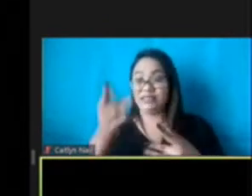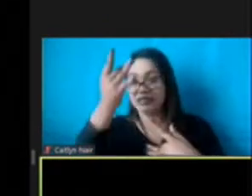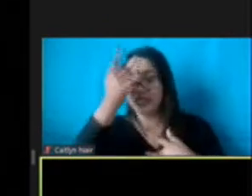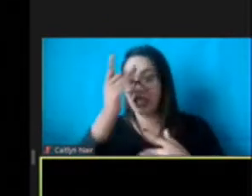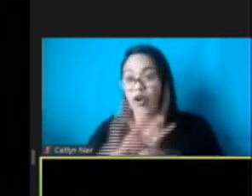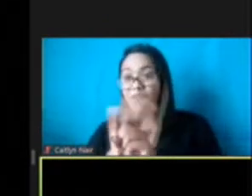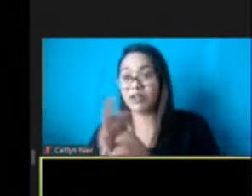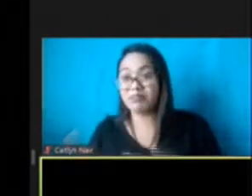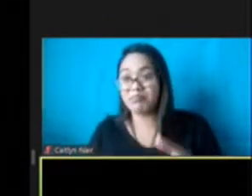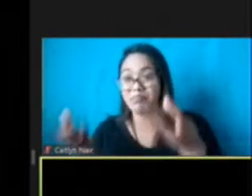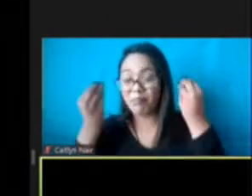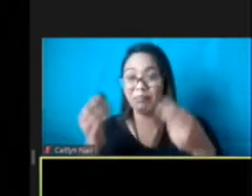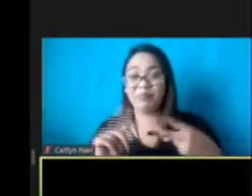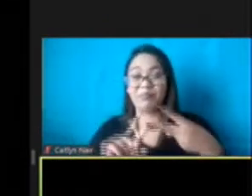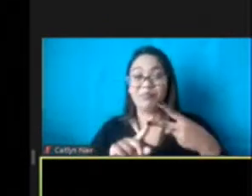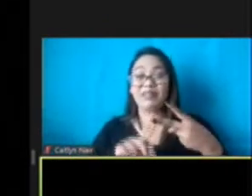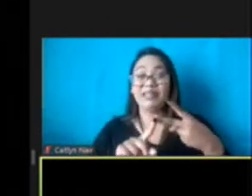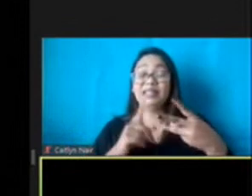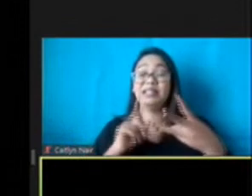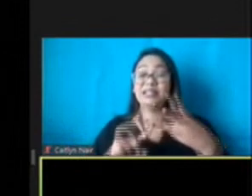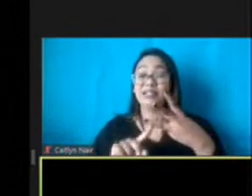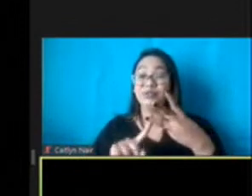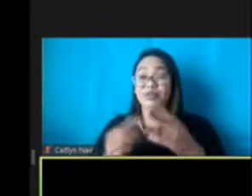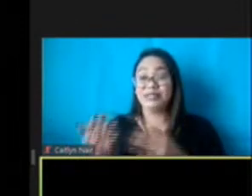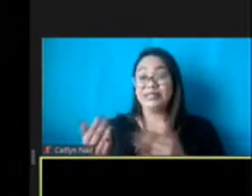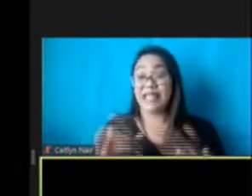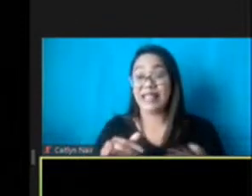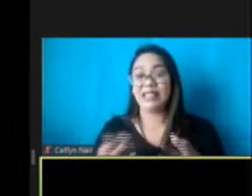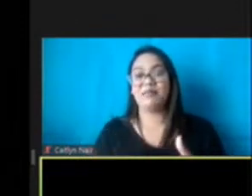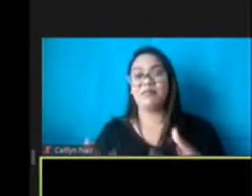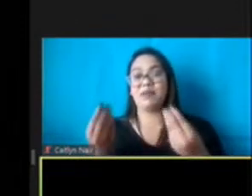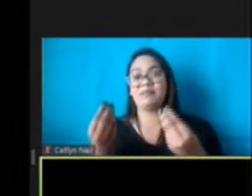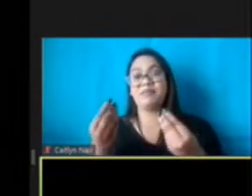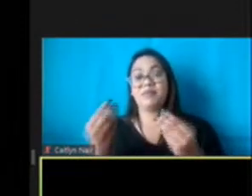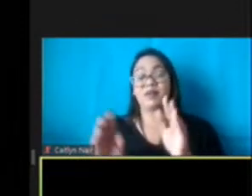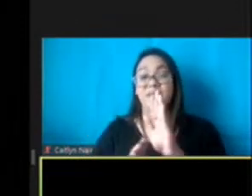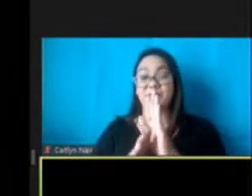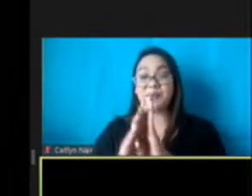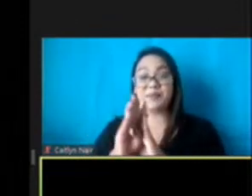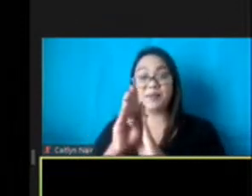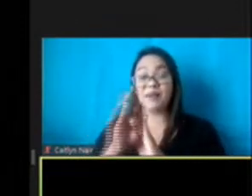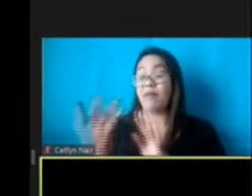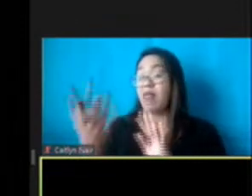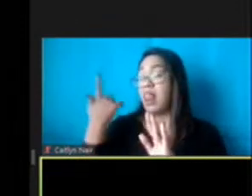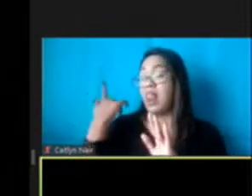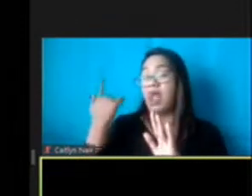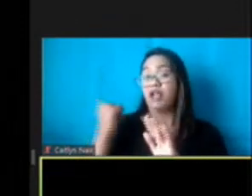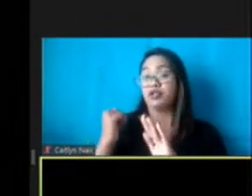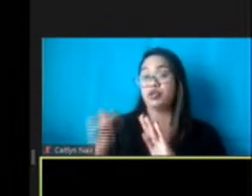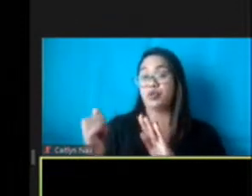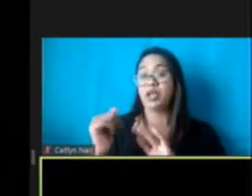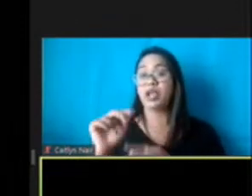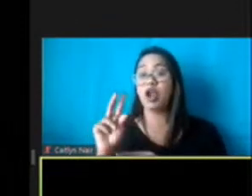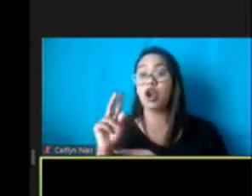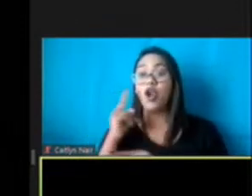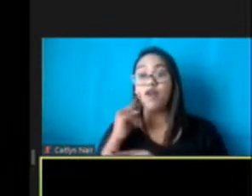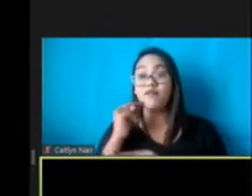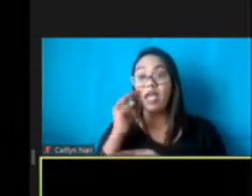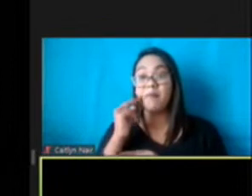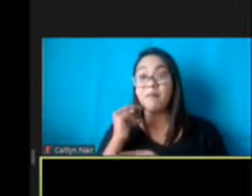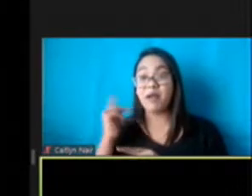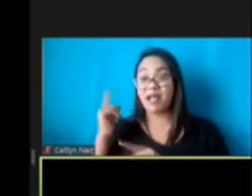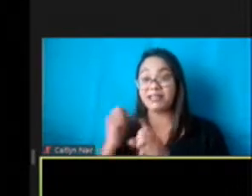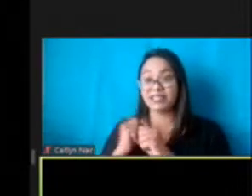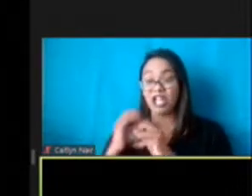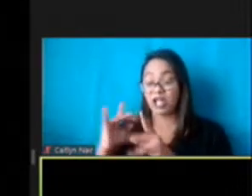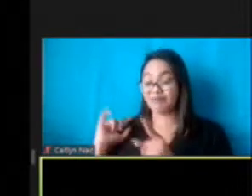2,757. That's a great increase if you compare us from the last week of November to now on the 17th.